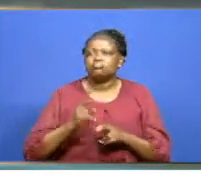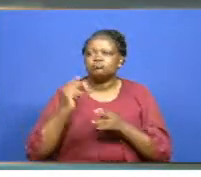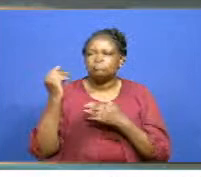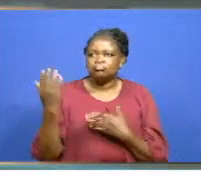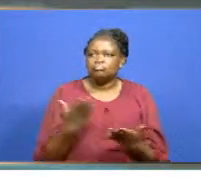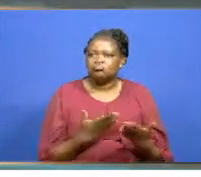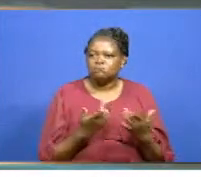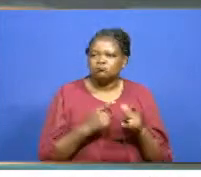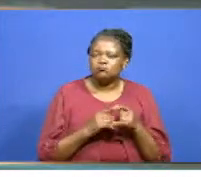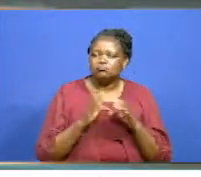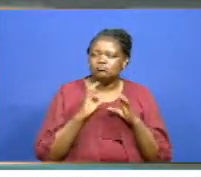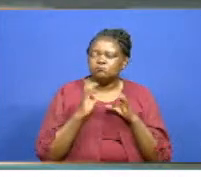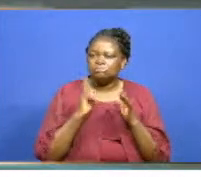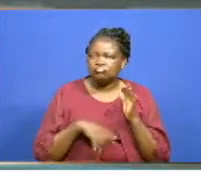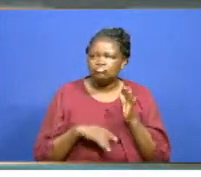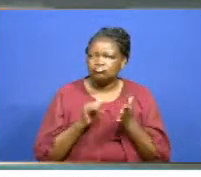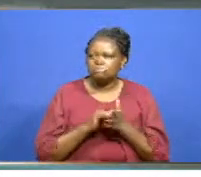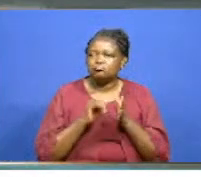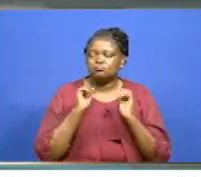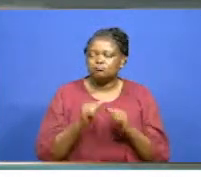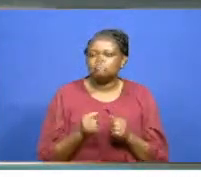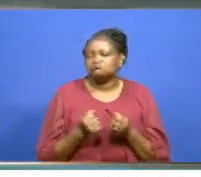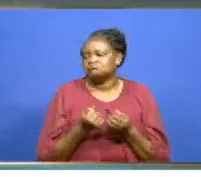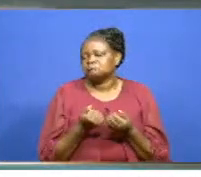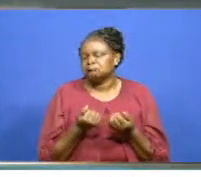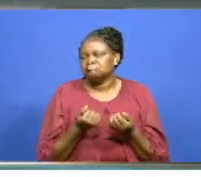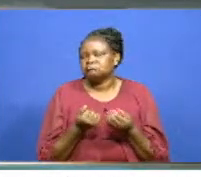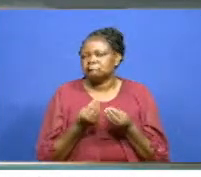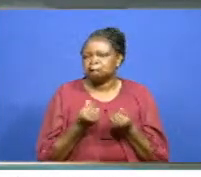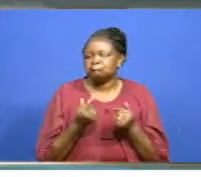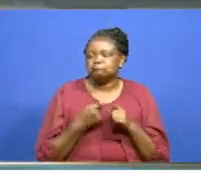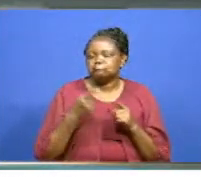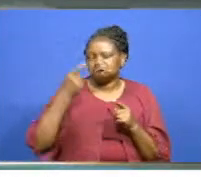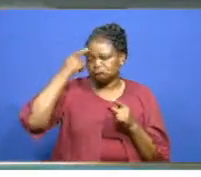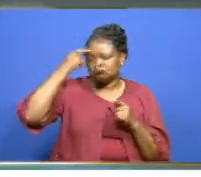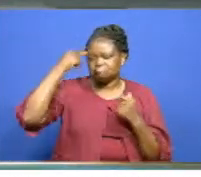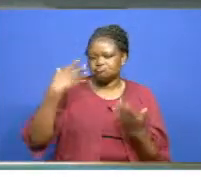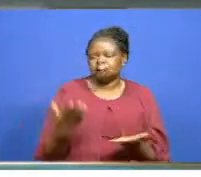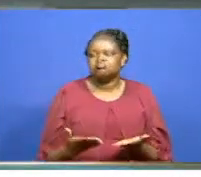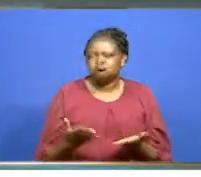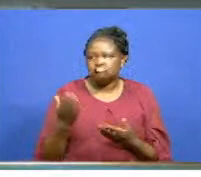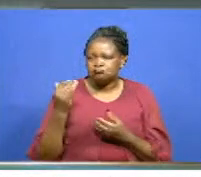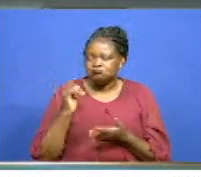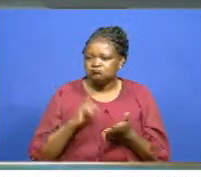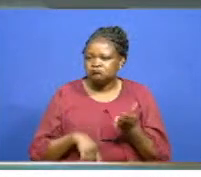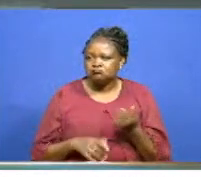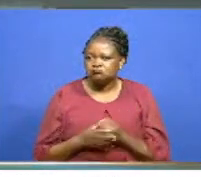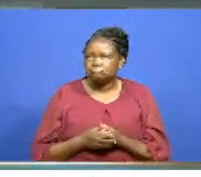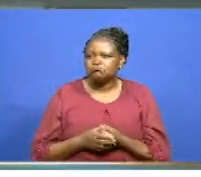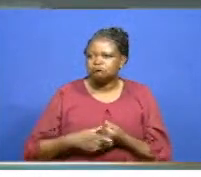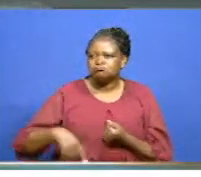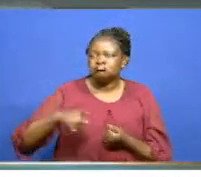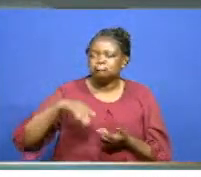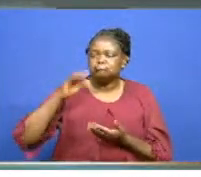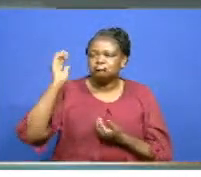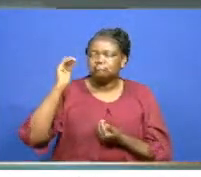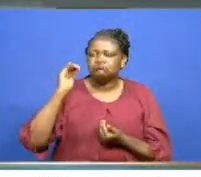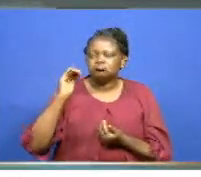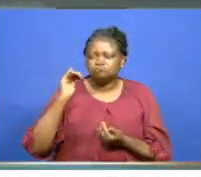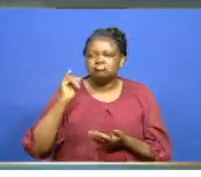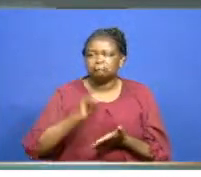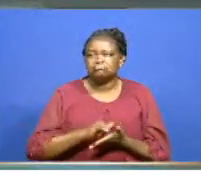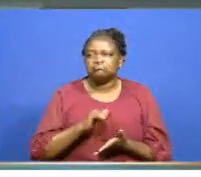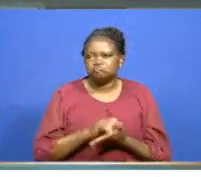will be the conversation that they'll be able to drive. But I think that in terms of prediction and what we hope is that